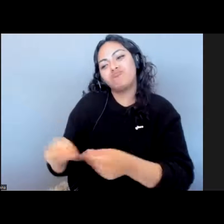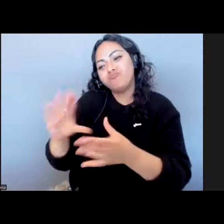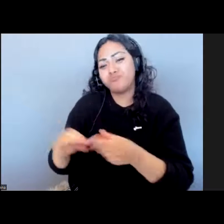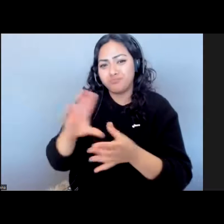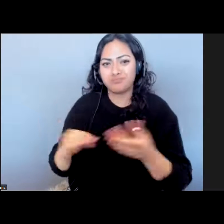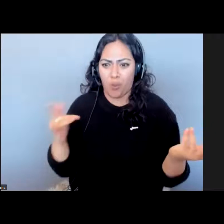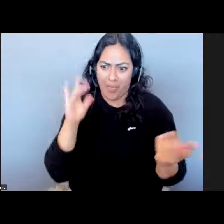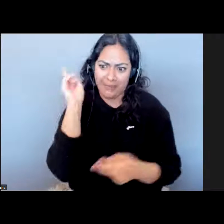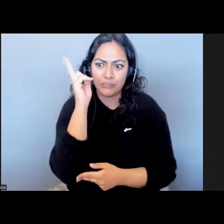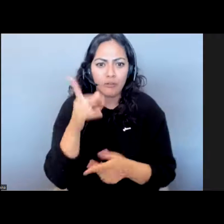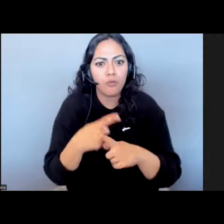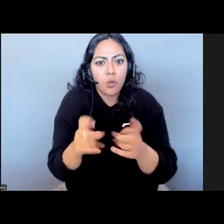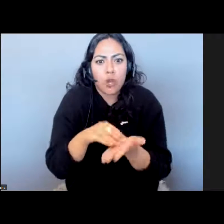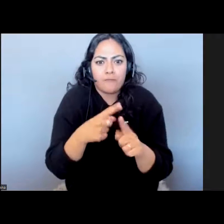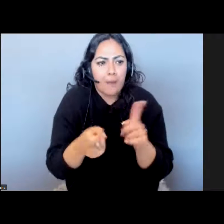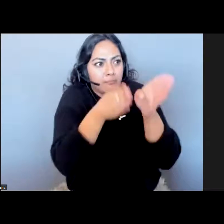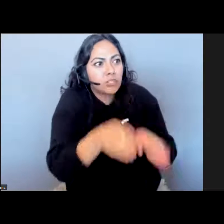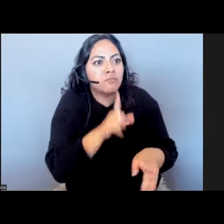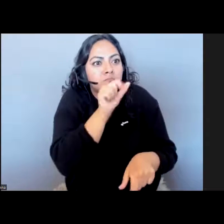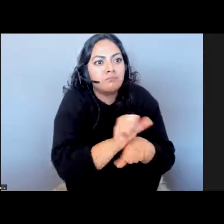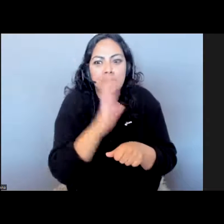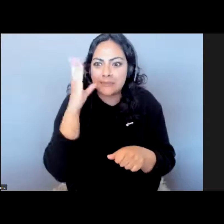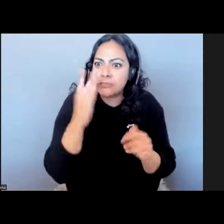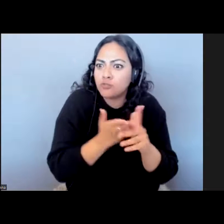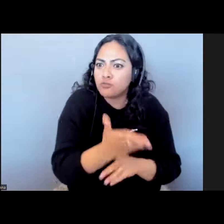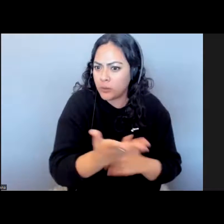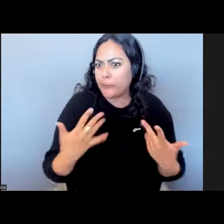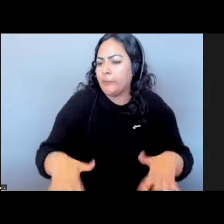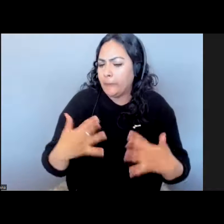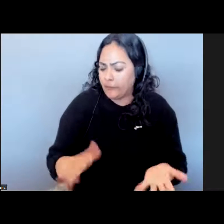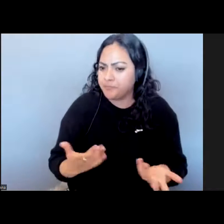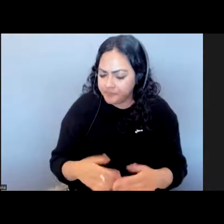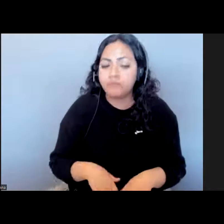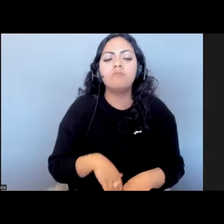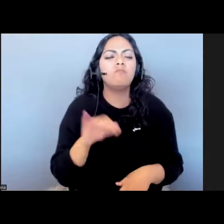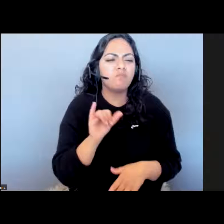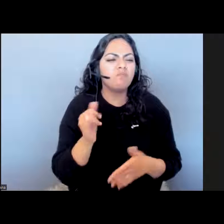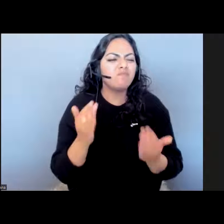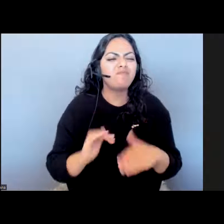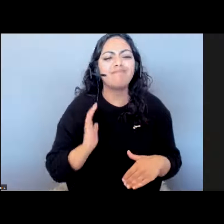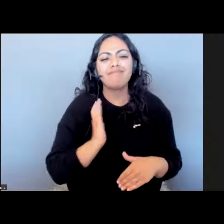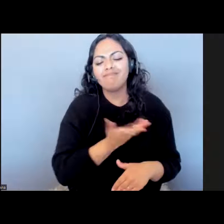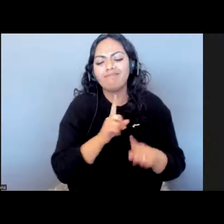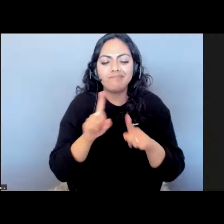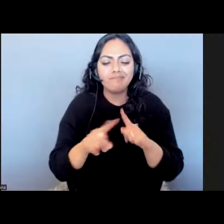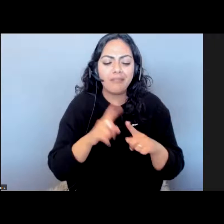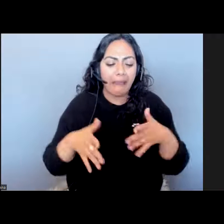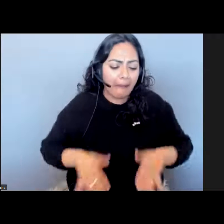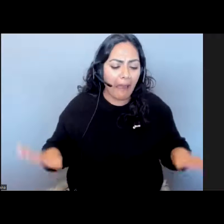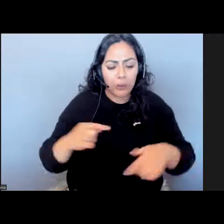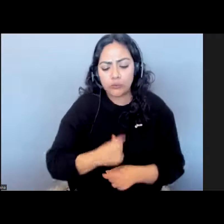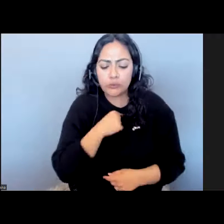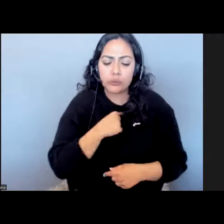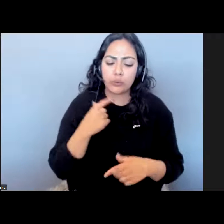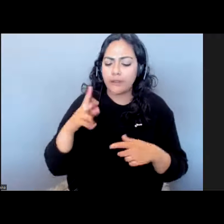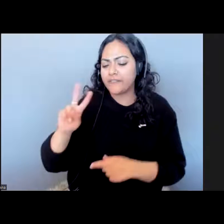gearing up with Project Prom. That happens regularly every year, where we share in our gowns and our suits with our